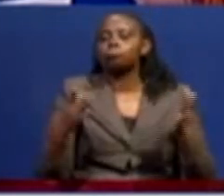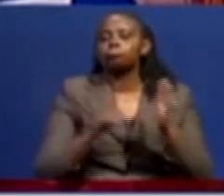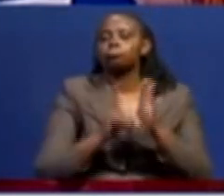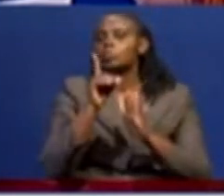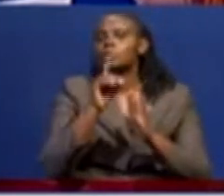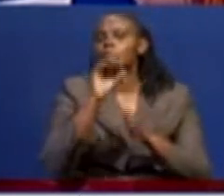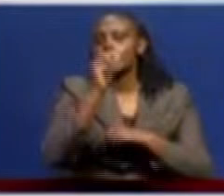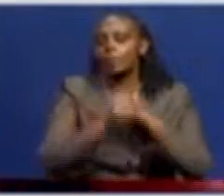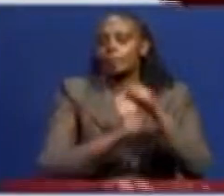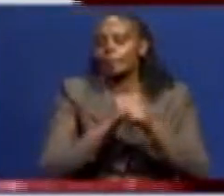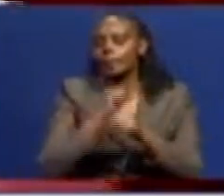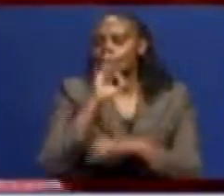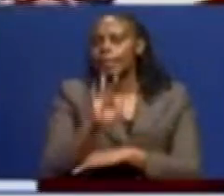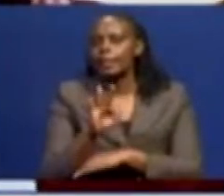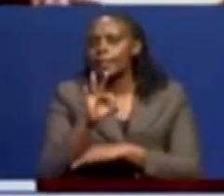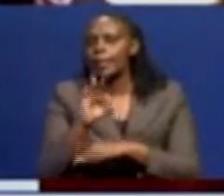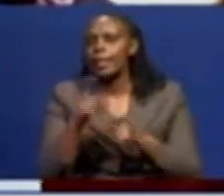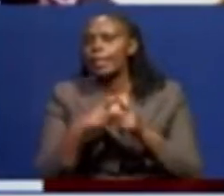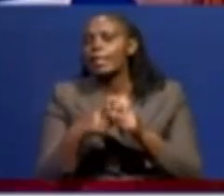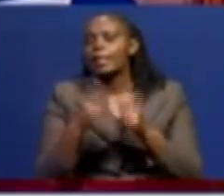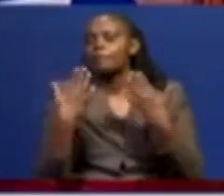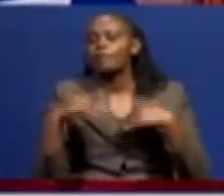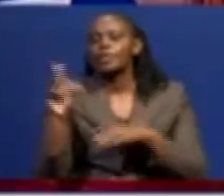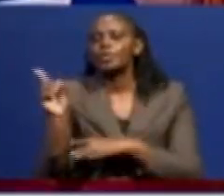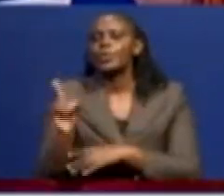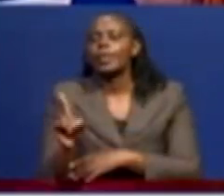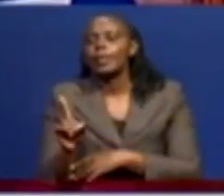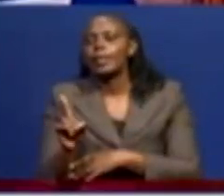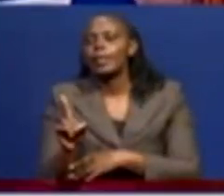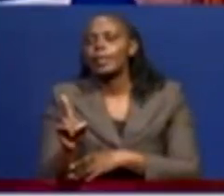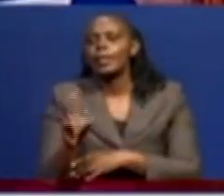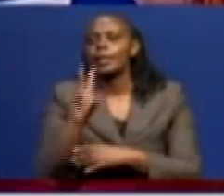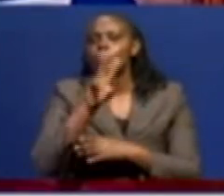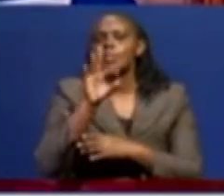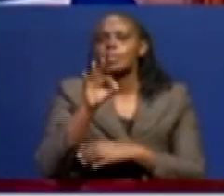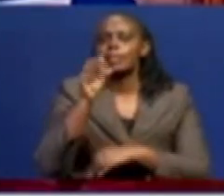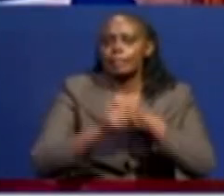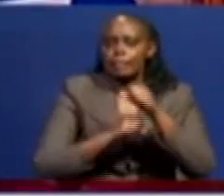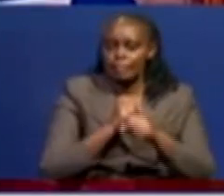was it supposed to run again? 3 years. When then was it supposed to expire?